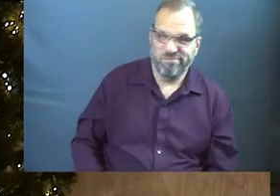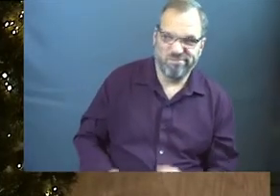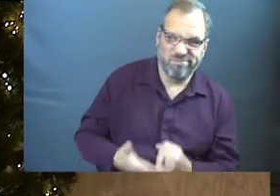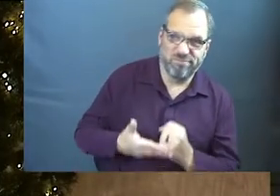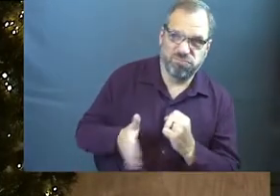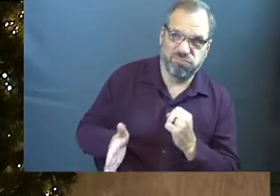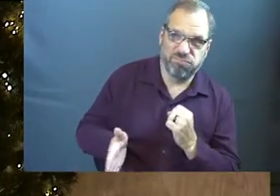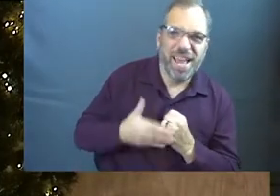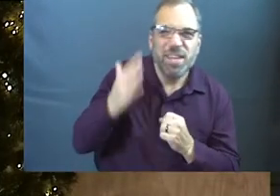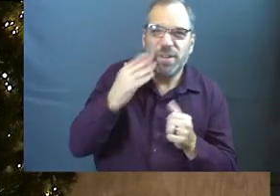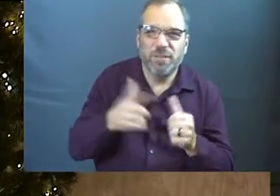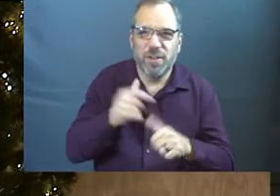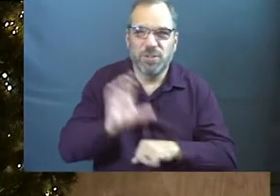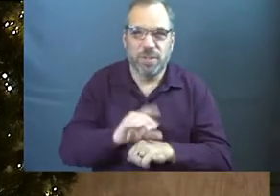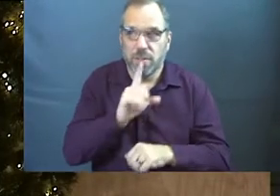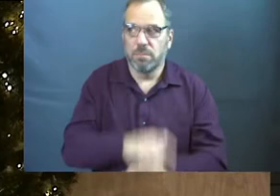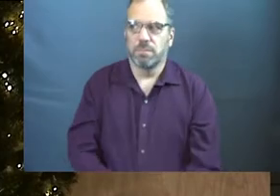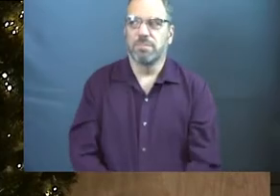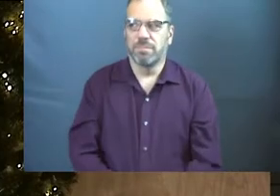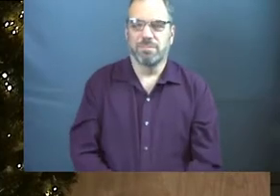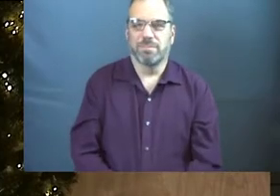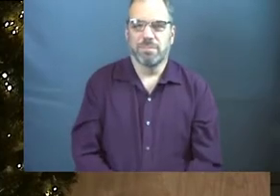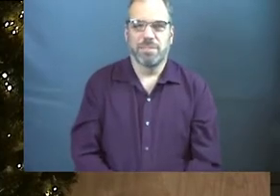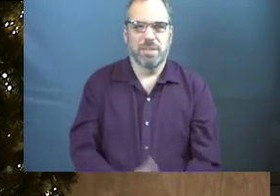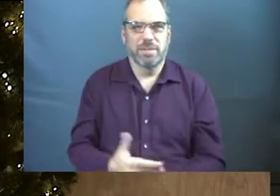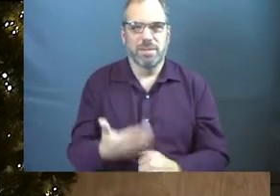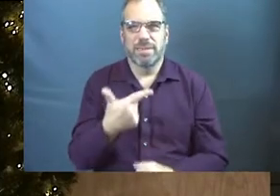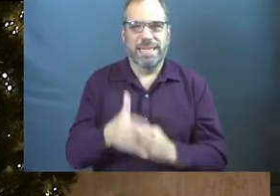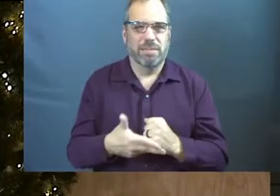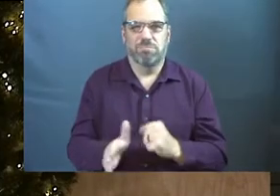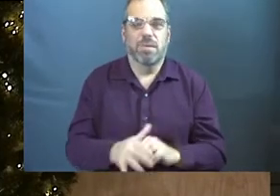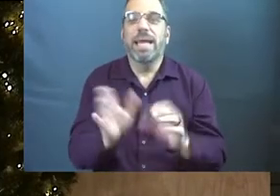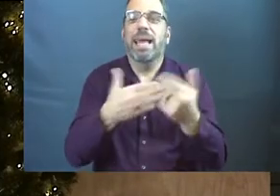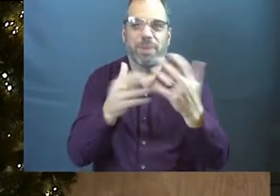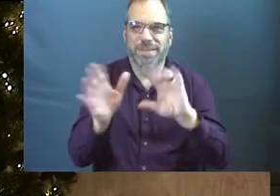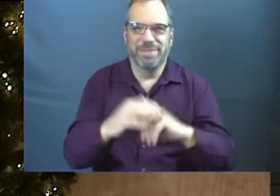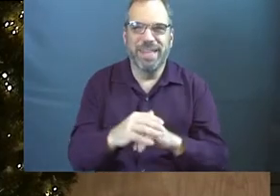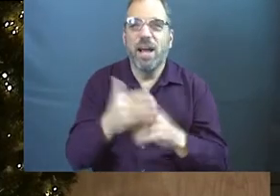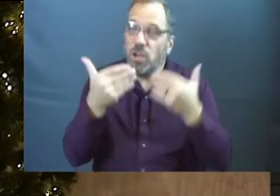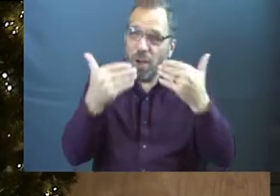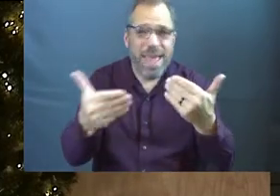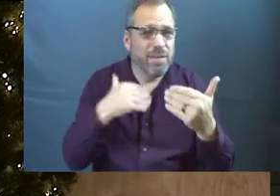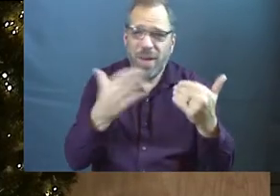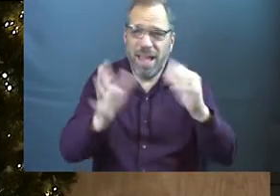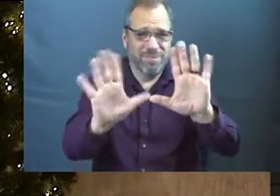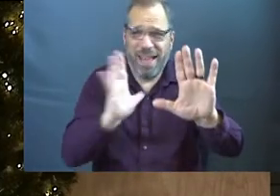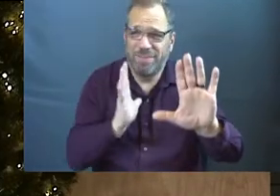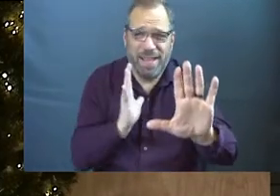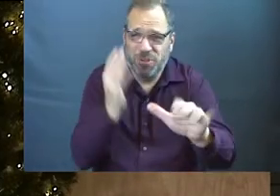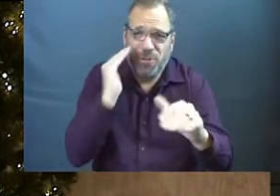things. And first service, we just kind of pretended like we didn't know what gas was. So that's okay. You guys go ahead.